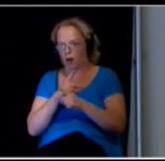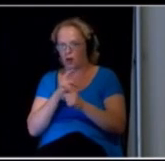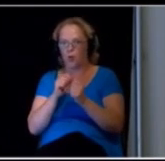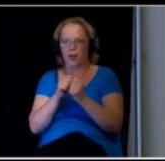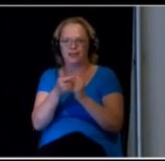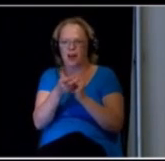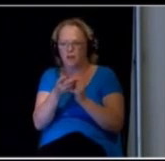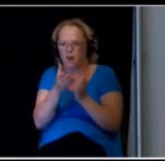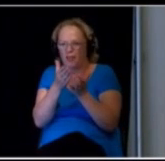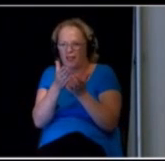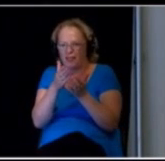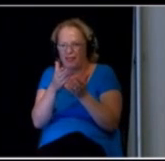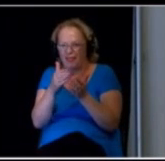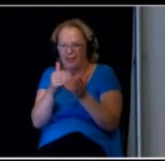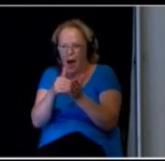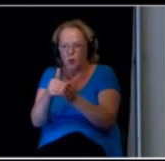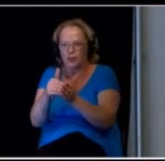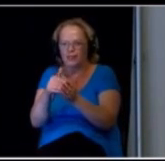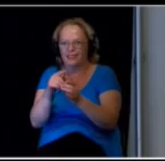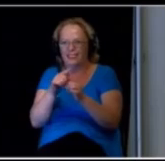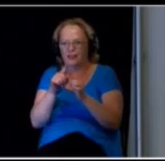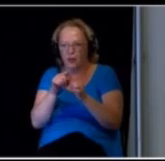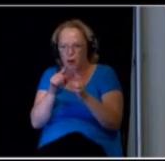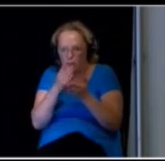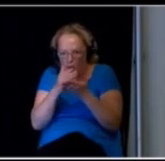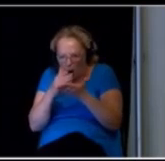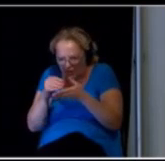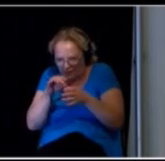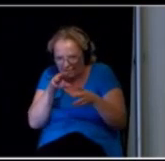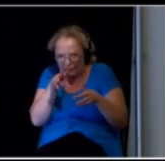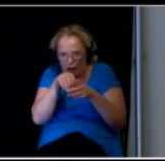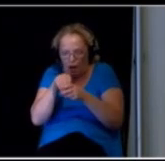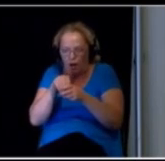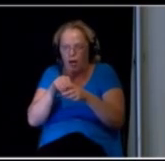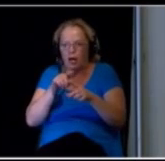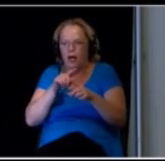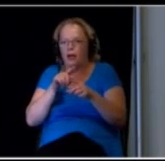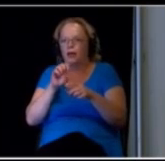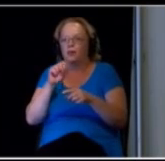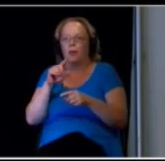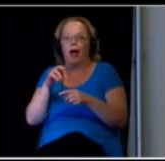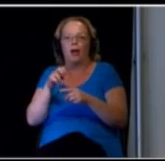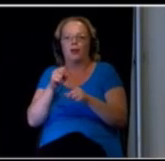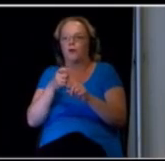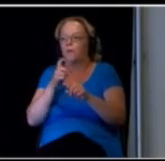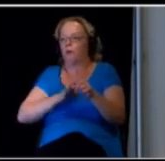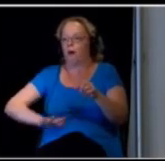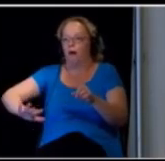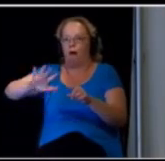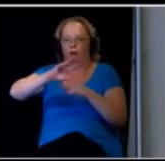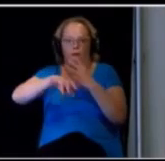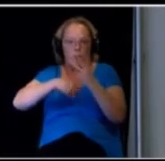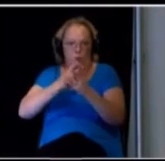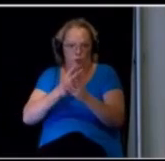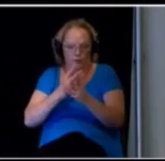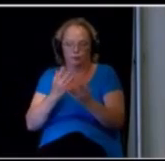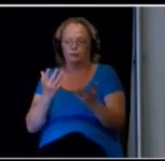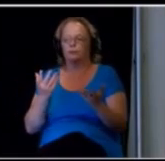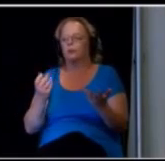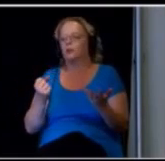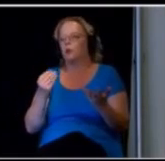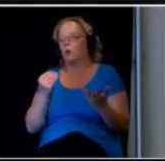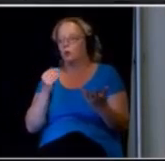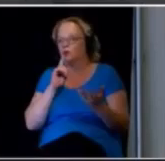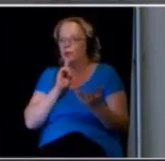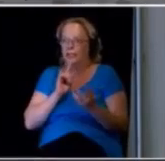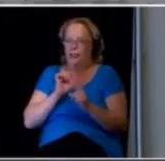parts, and there's hundreds of suppliers from all around the world. So it's quite tricky to sort